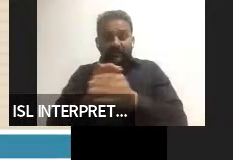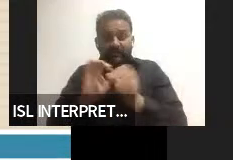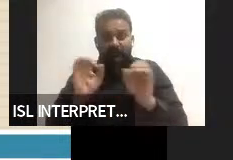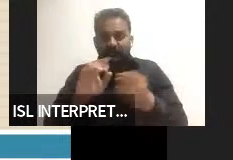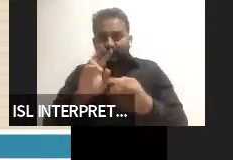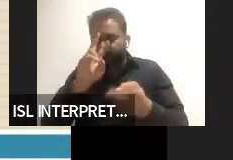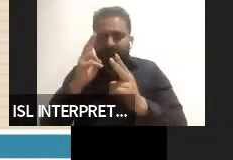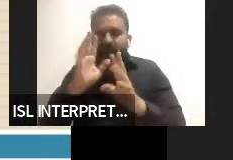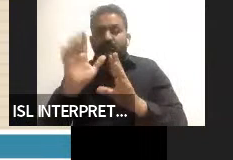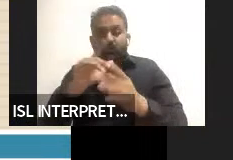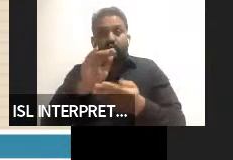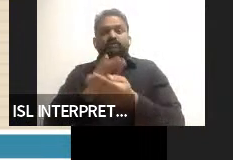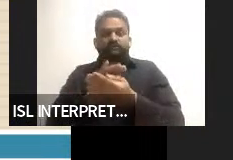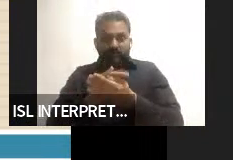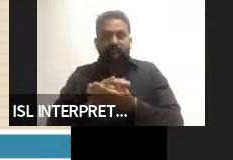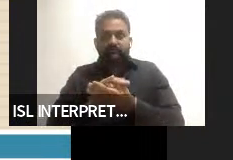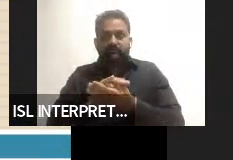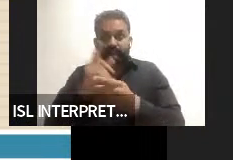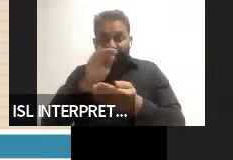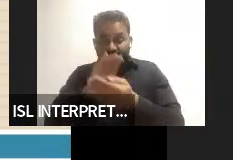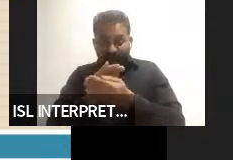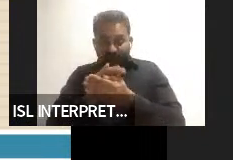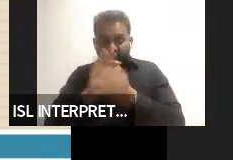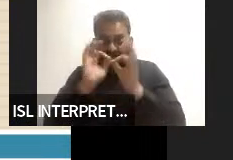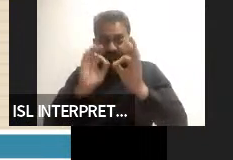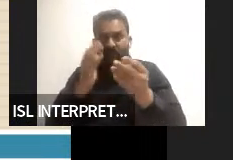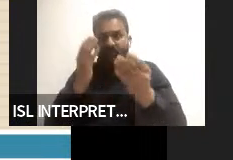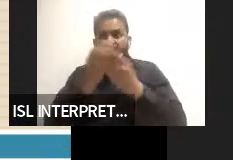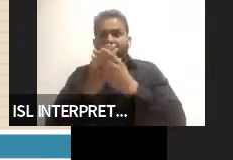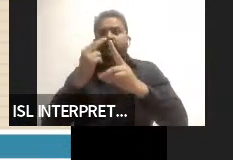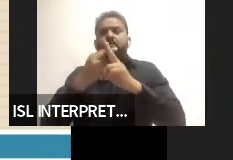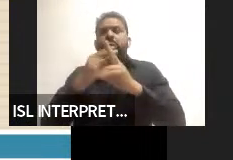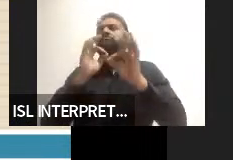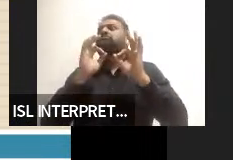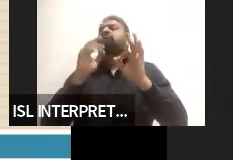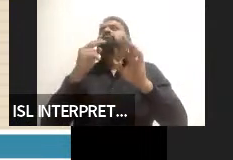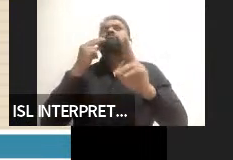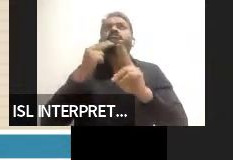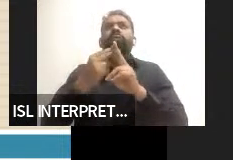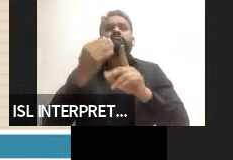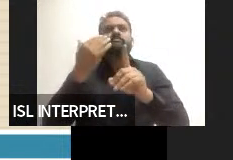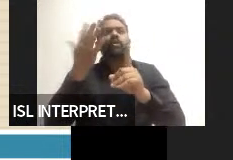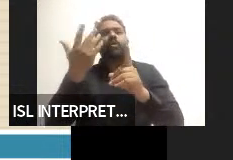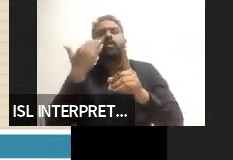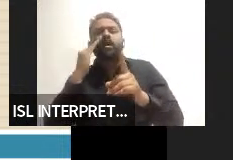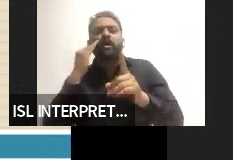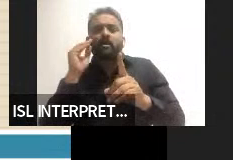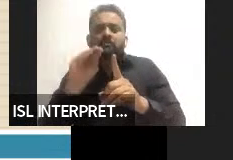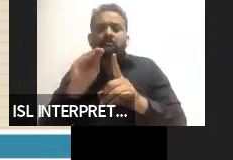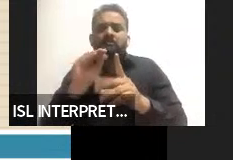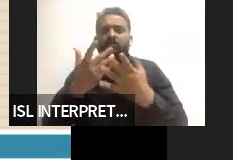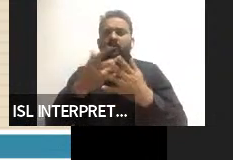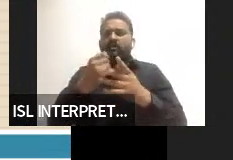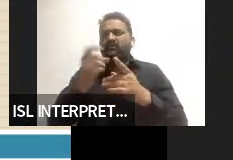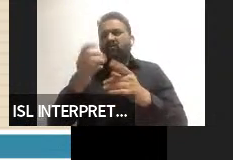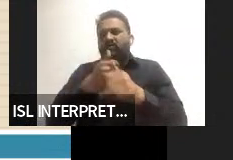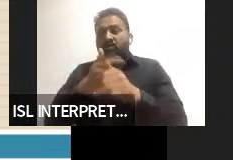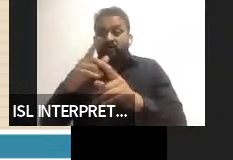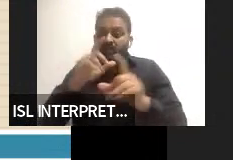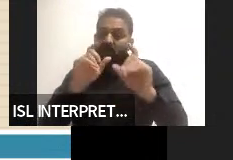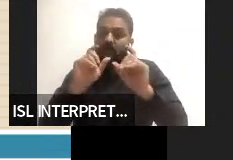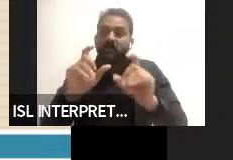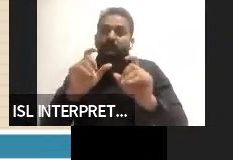it, make sure that you give a good file name and the date or the number, whatever you are following. Be careful about